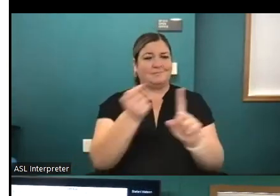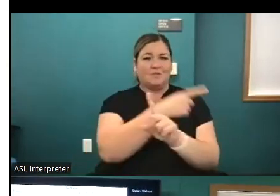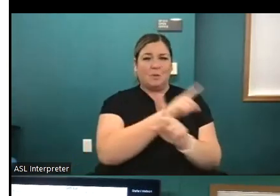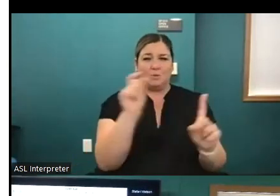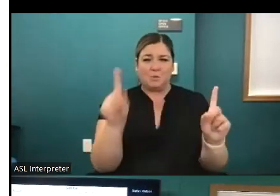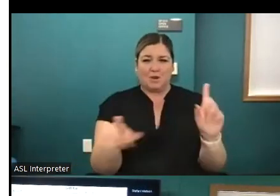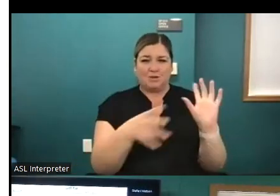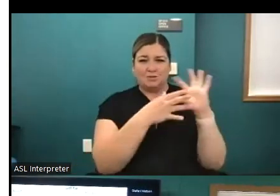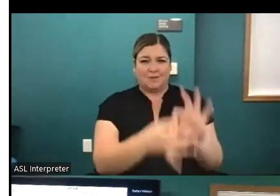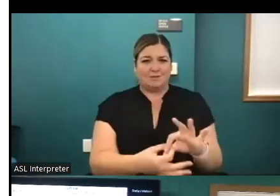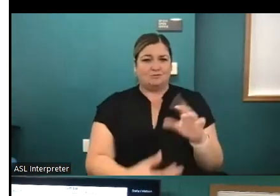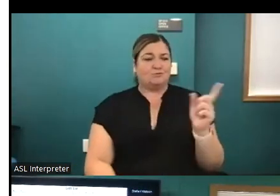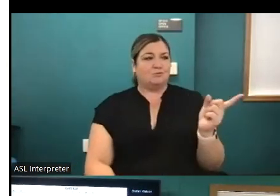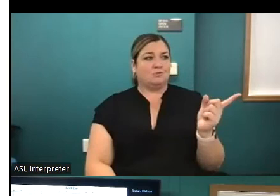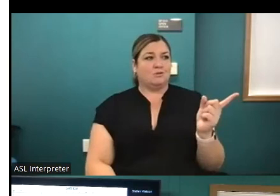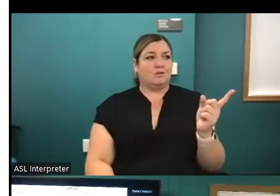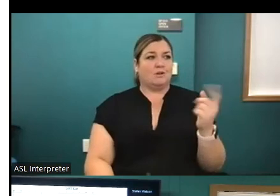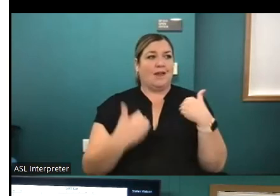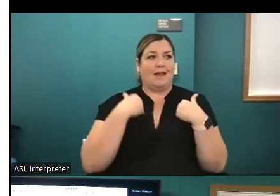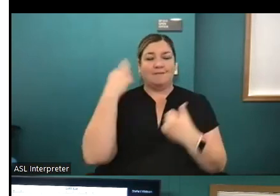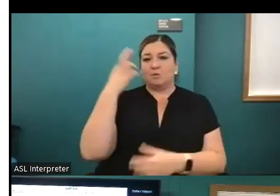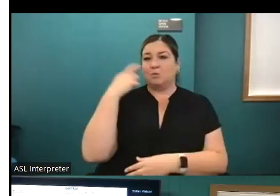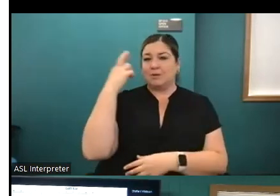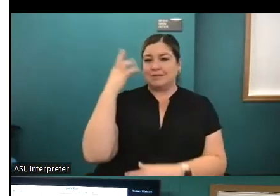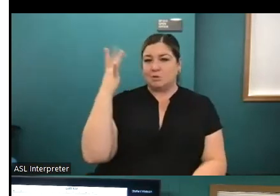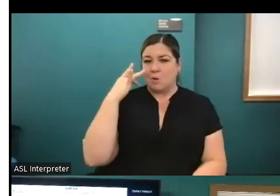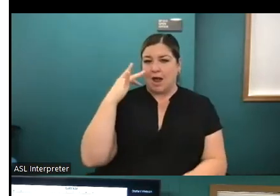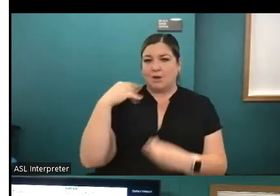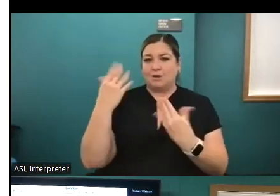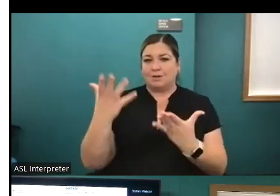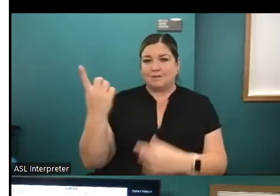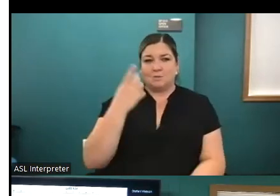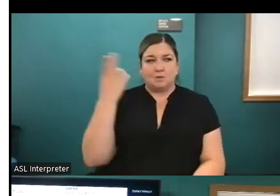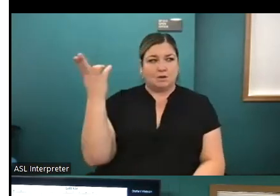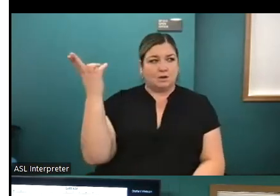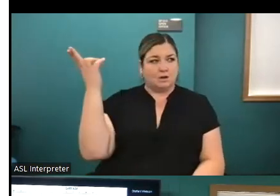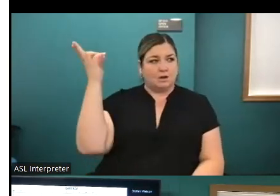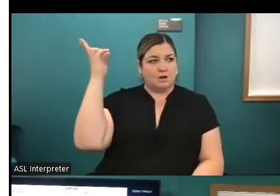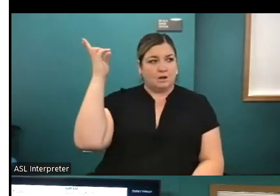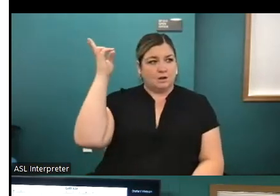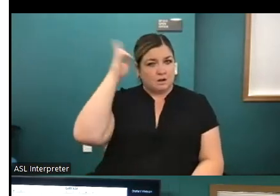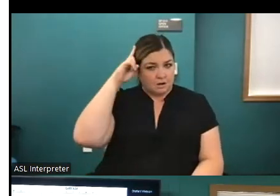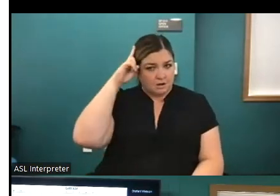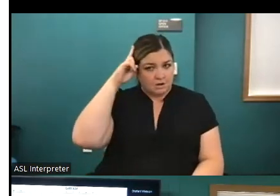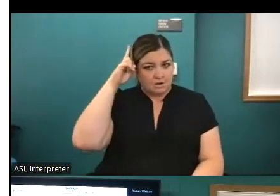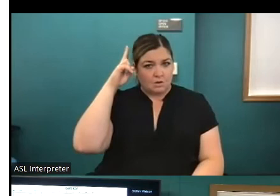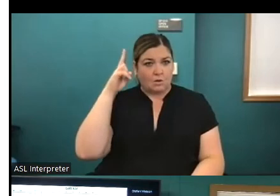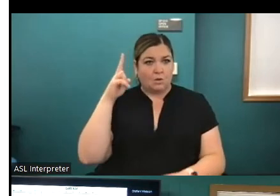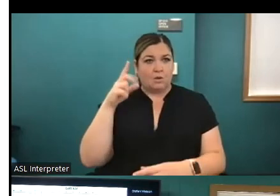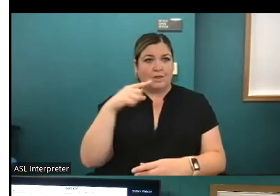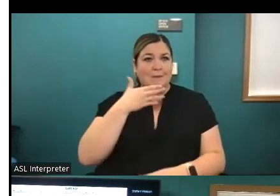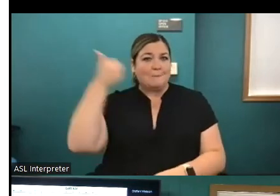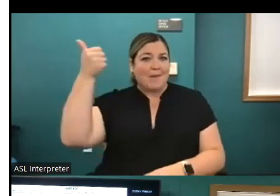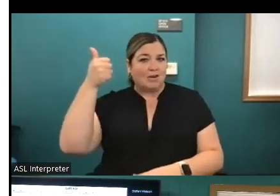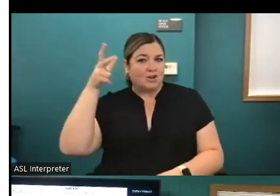with what you're doing before. Yeah. Is there a reason you would implant someone on the ear that had better hearing first?